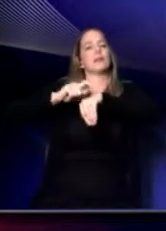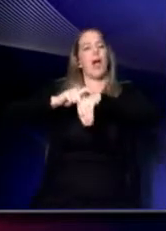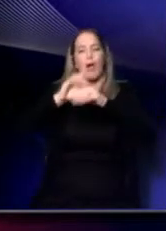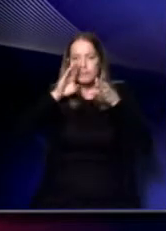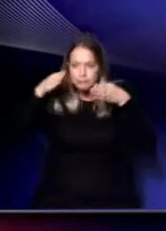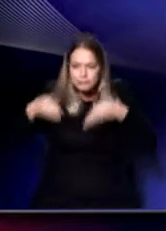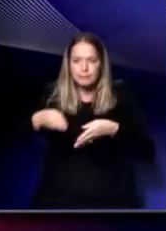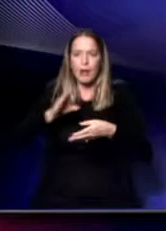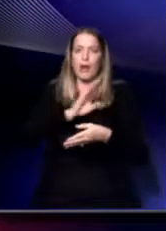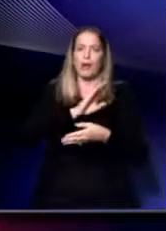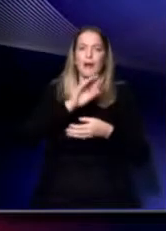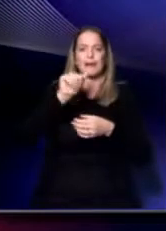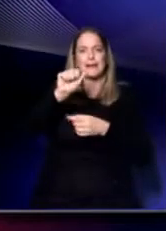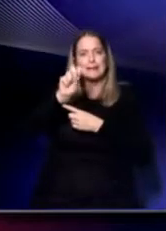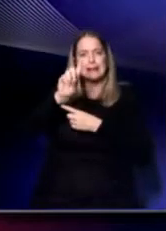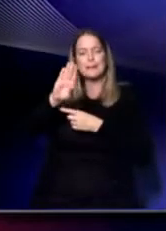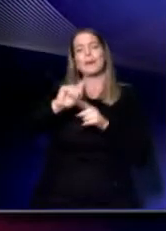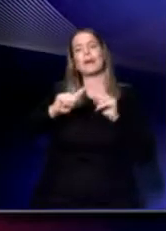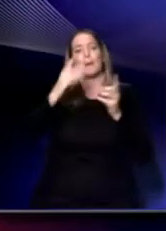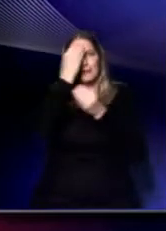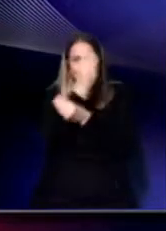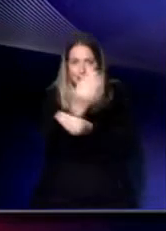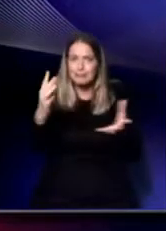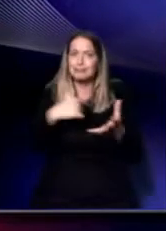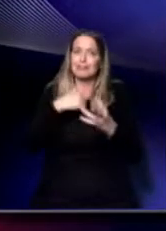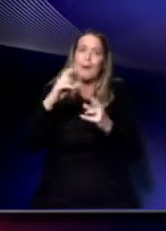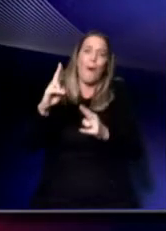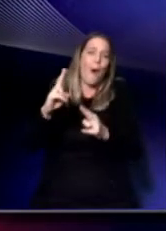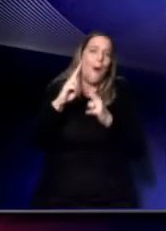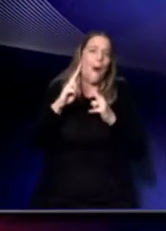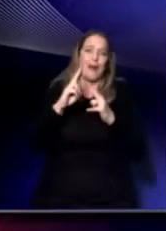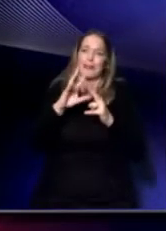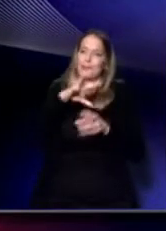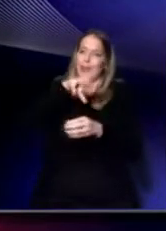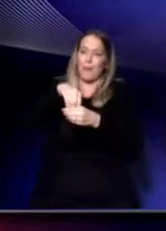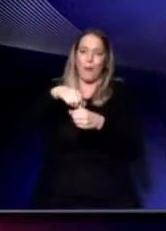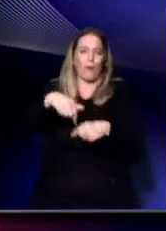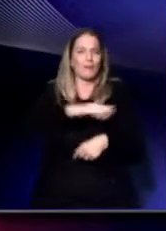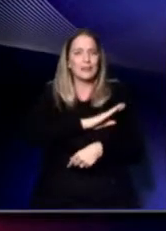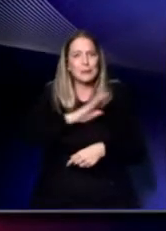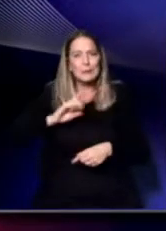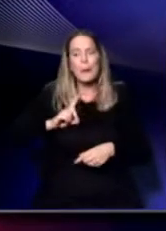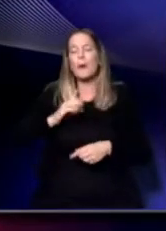to serve on the board, and I wish you all the best of luck.